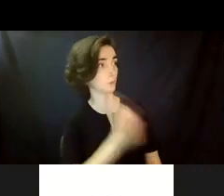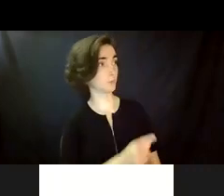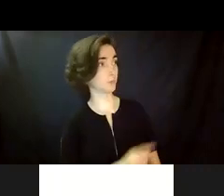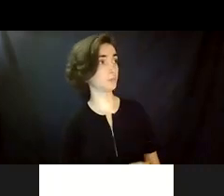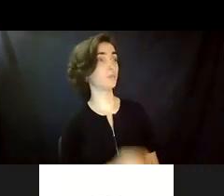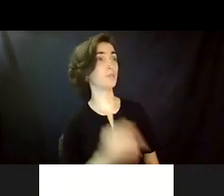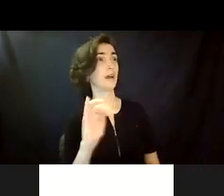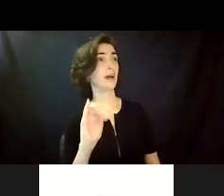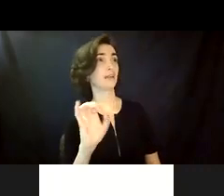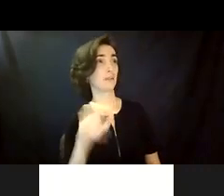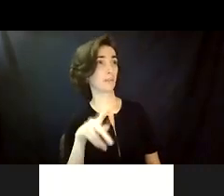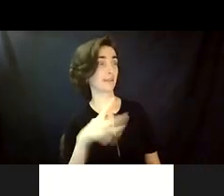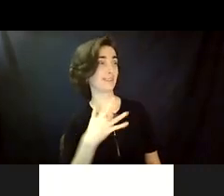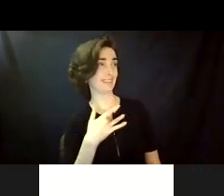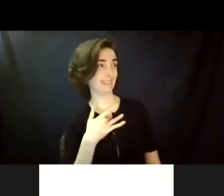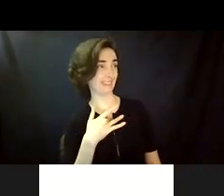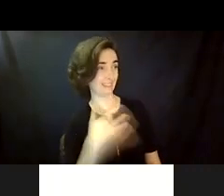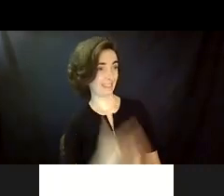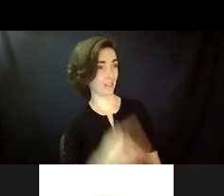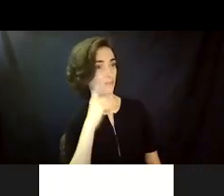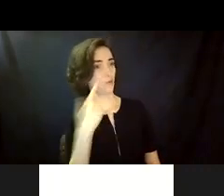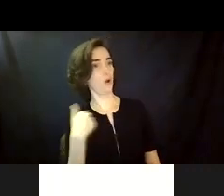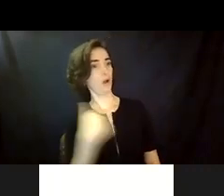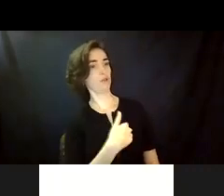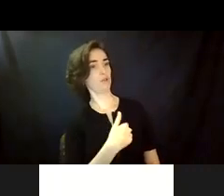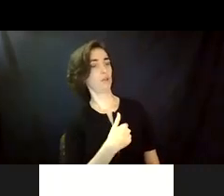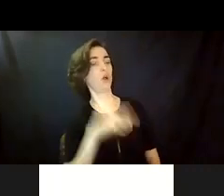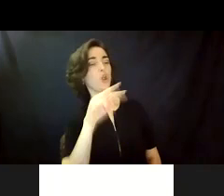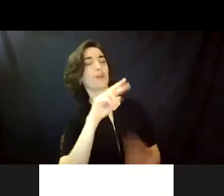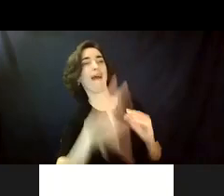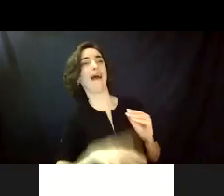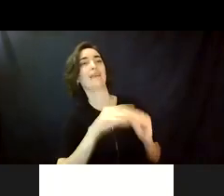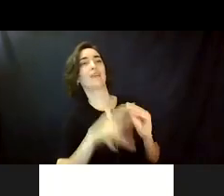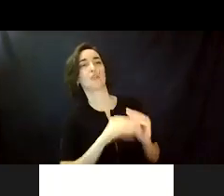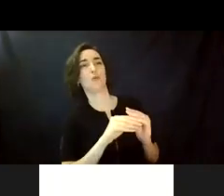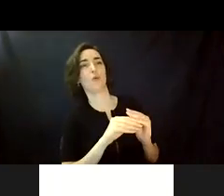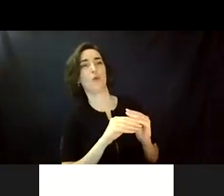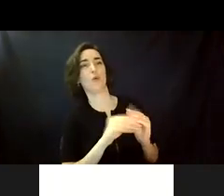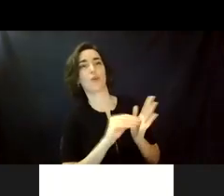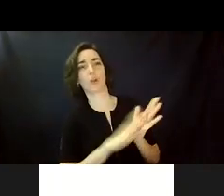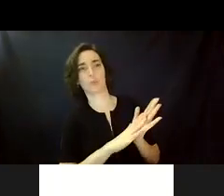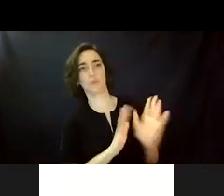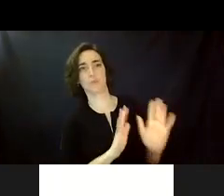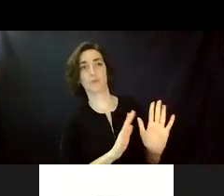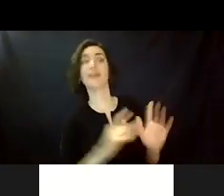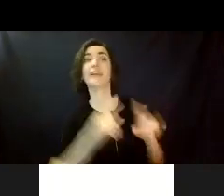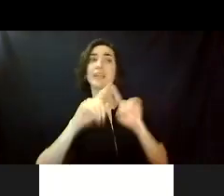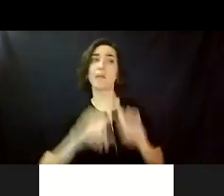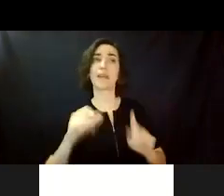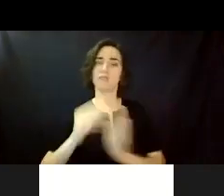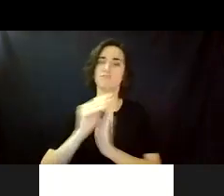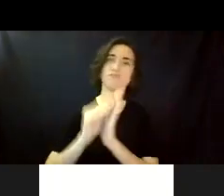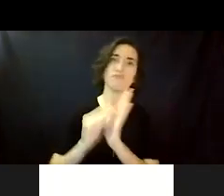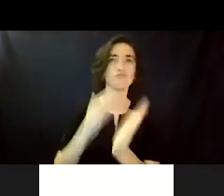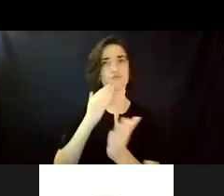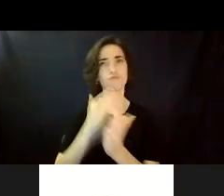IEPs are typically, for us, considered supplemental documentation. It depends on how well the IEP is done, what